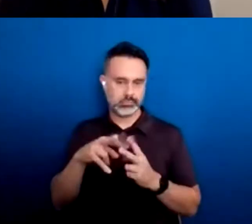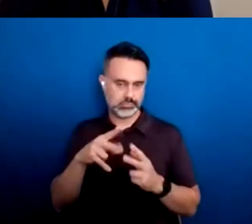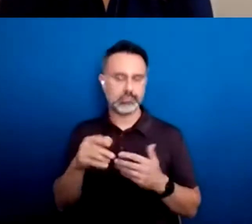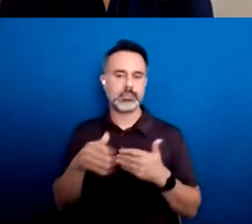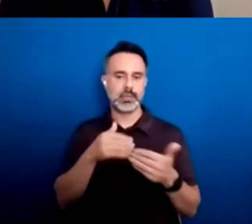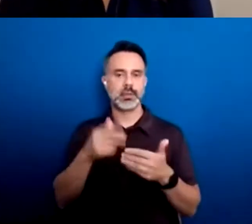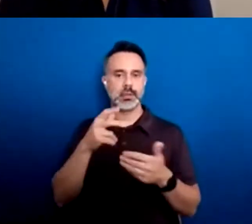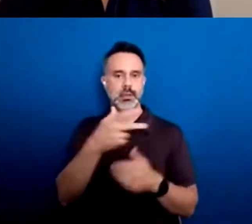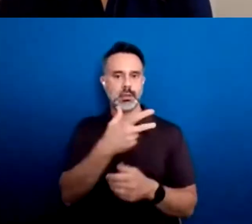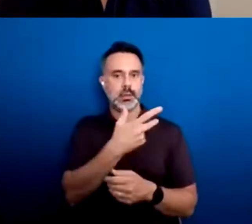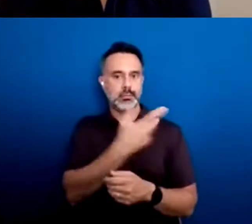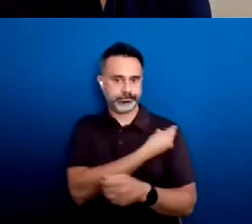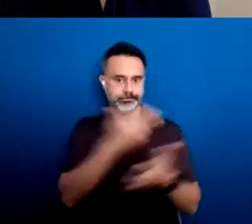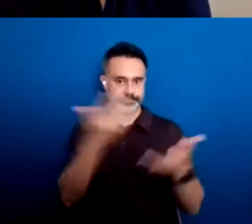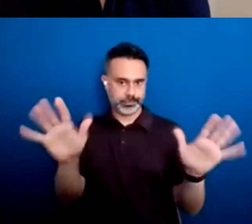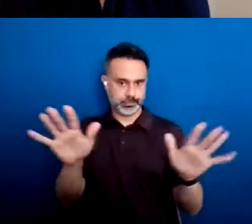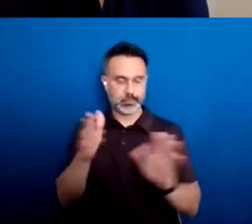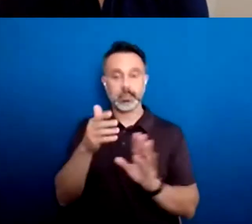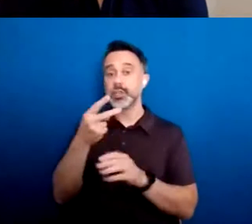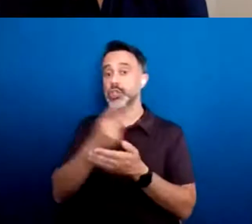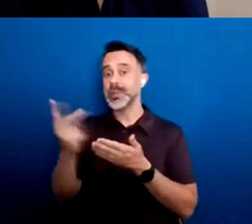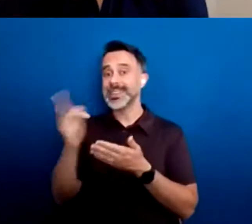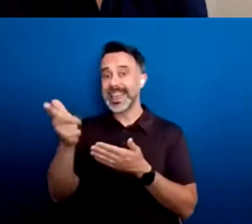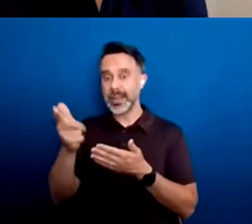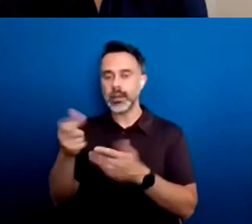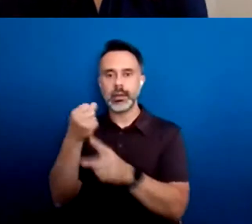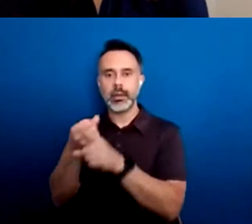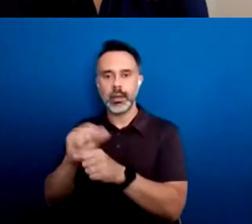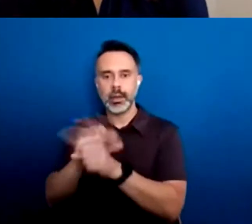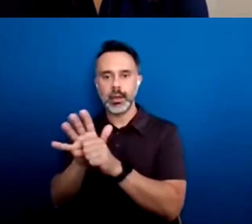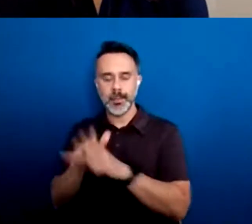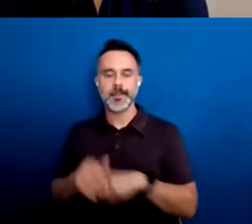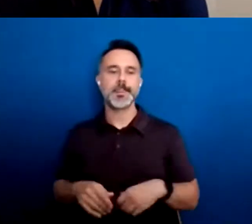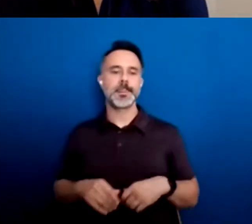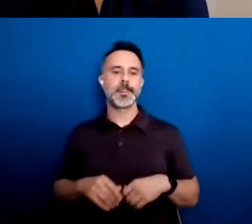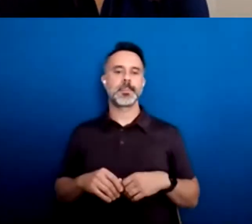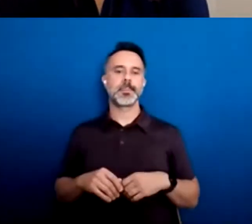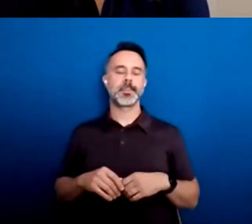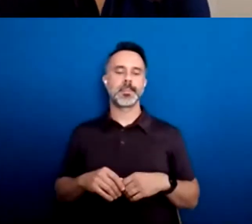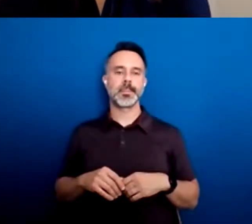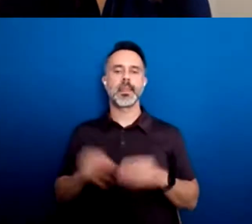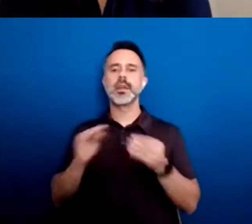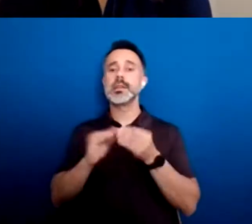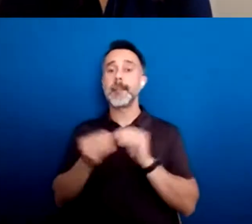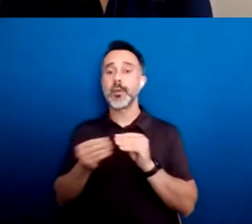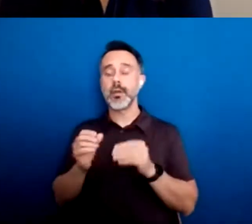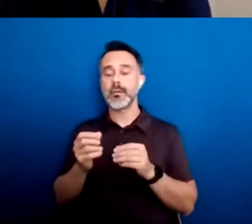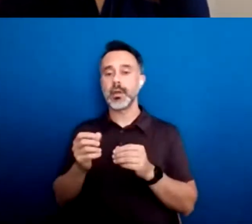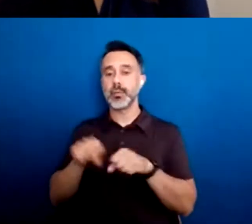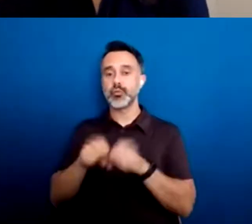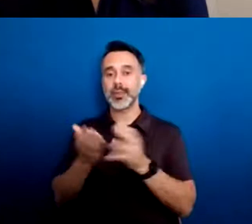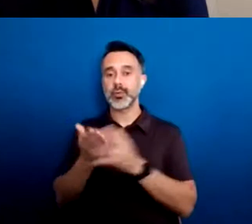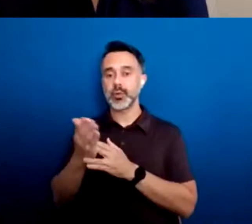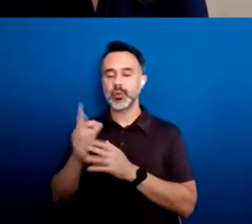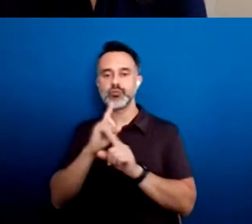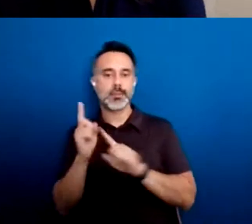initial data for breakthrough cases was reported by CDC